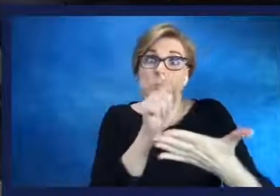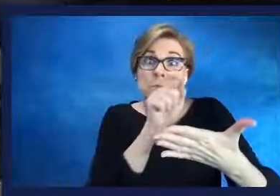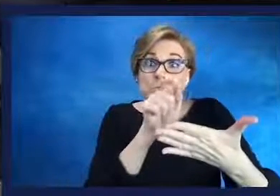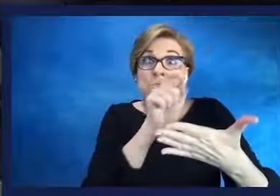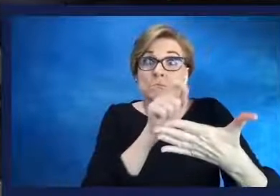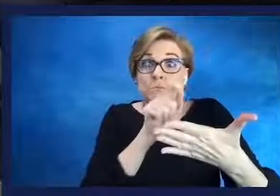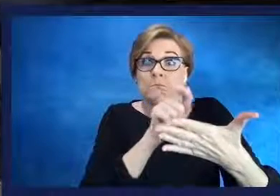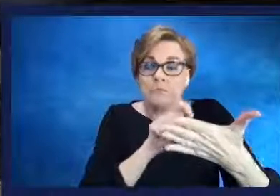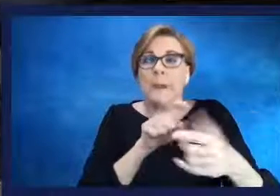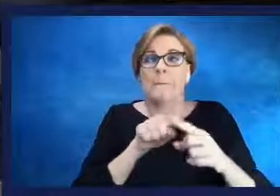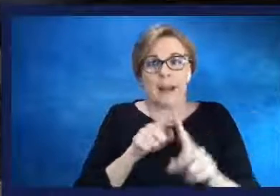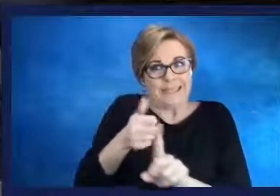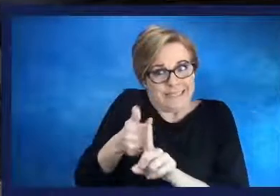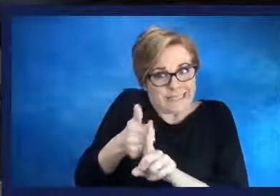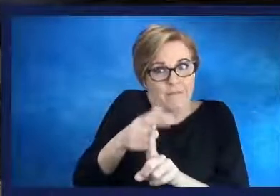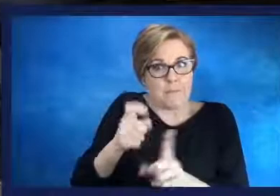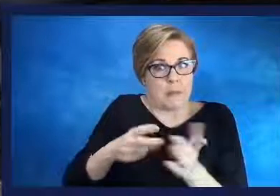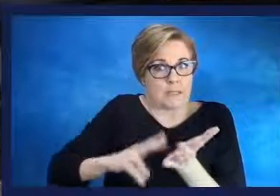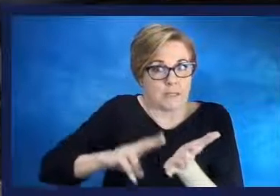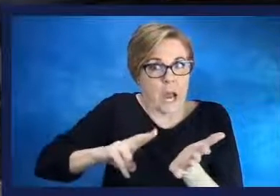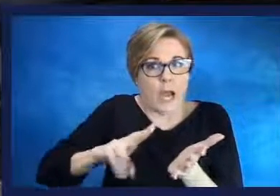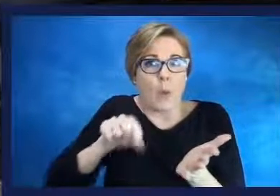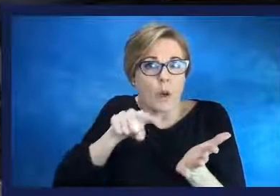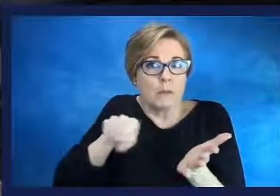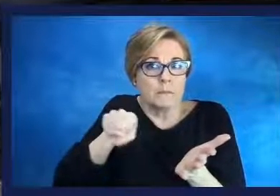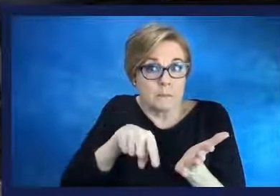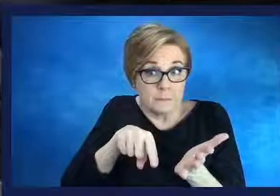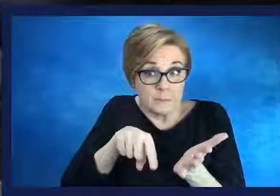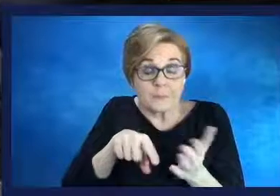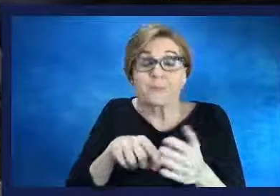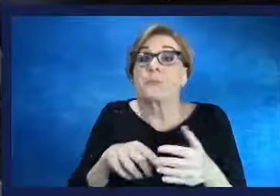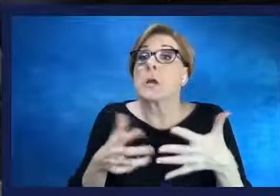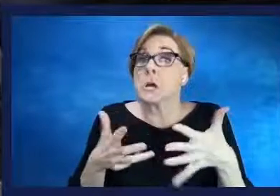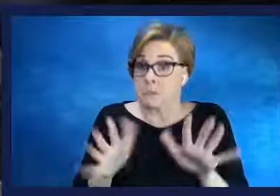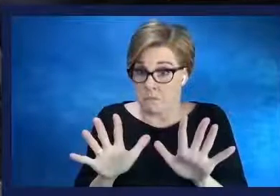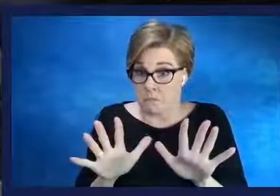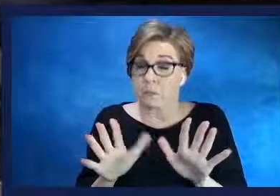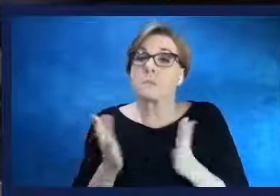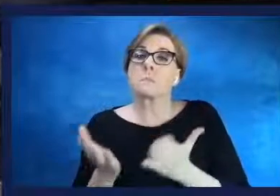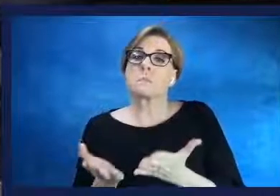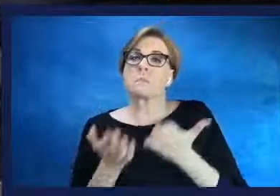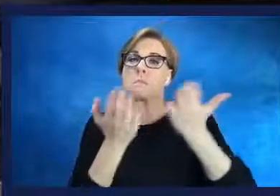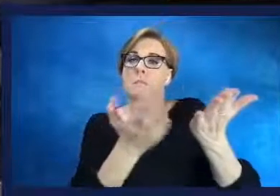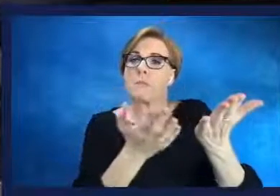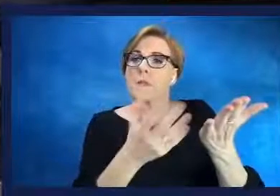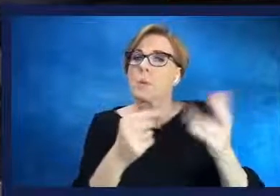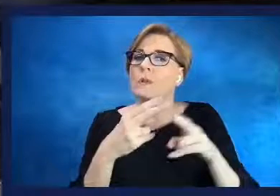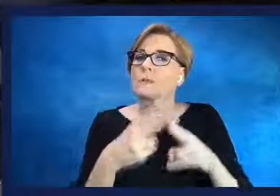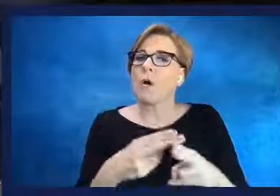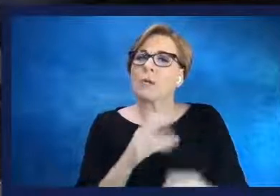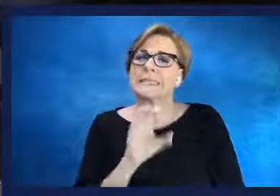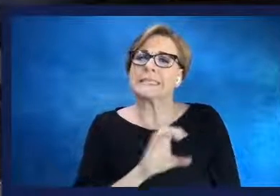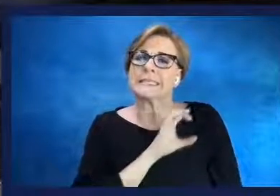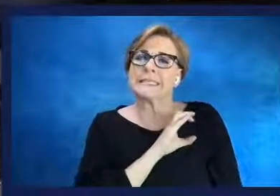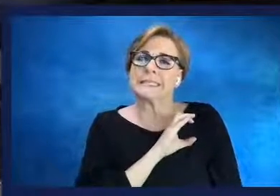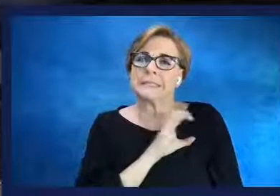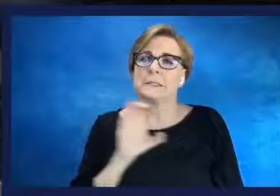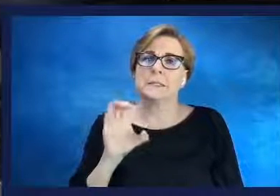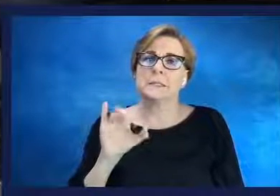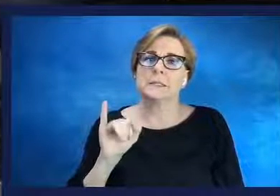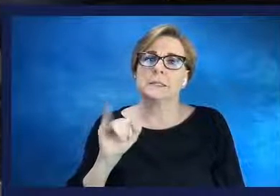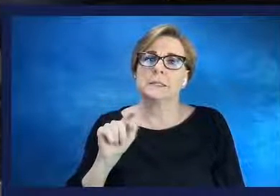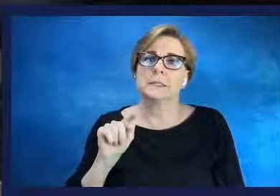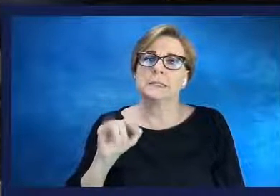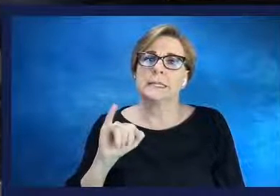And then it goes to a citizen board of differing parties. So everywhere you'll see when we talk about boards, they're always made up of differing parties. So